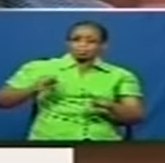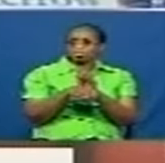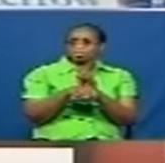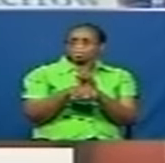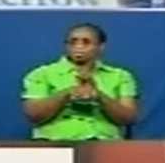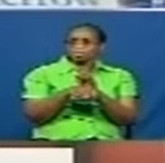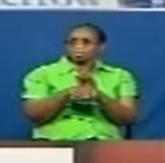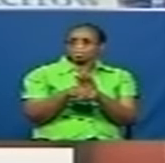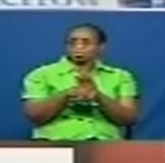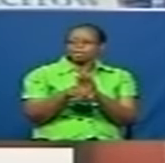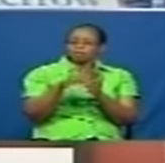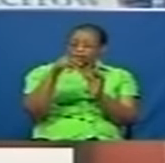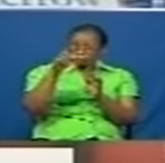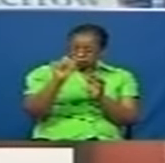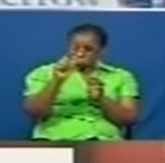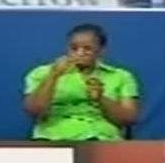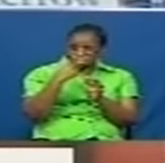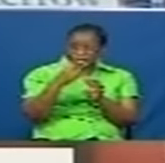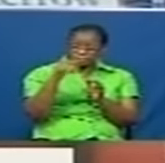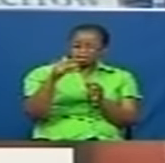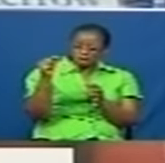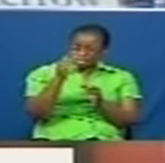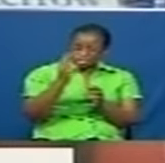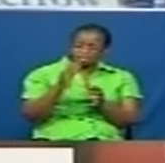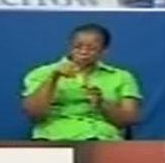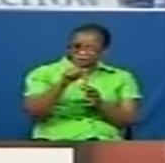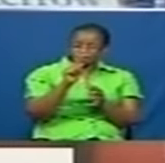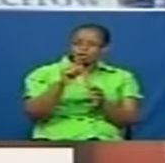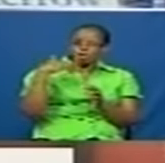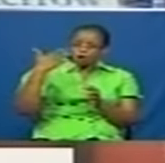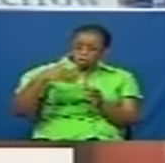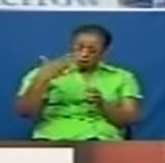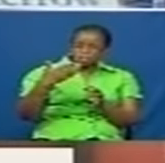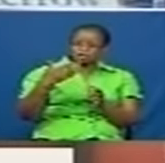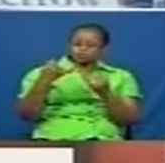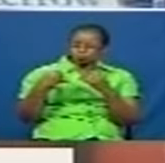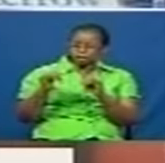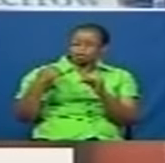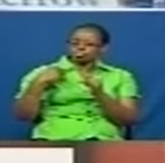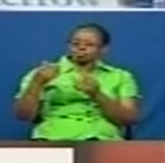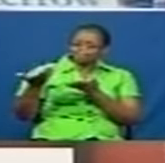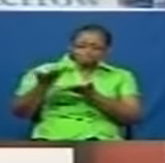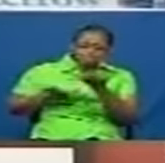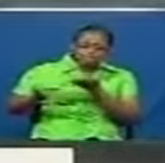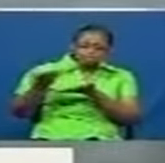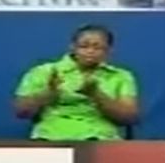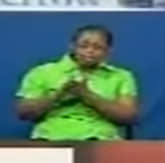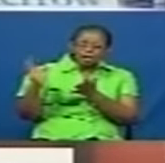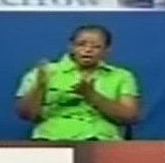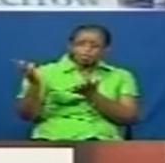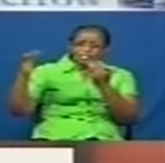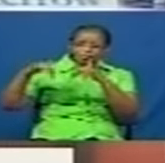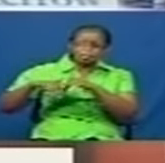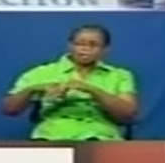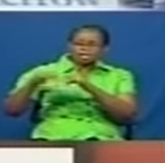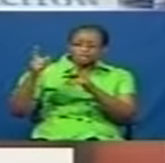decisions. Would you say your governor has gone out of his way to attempt to engage with the county assemblies in the light of